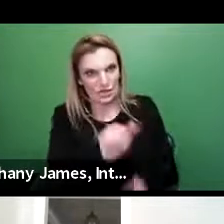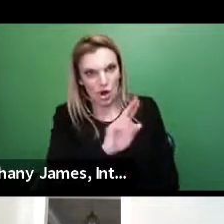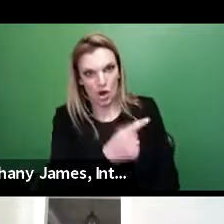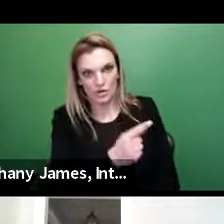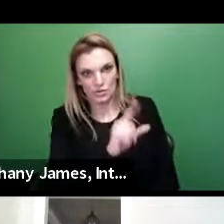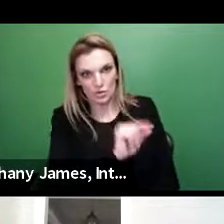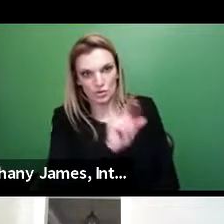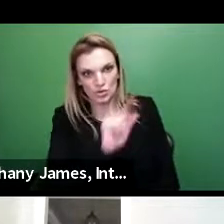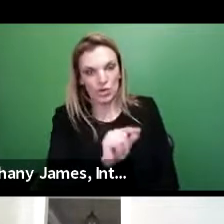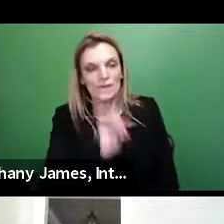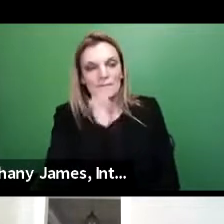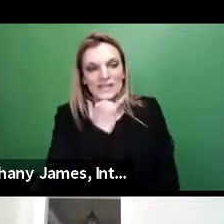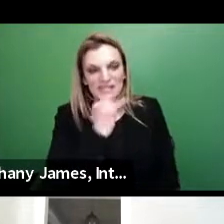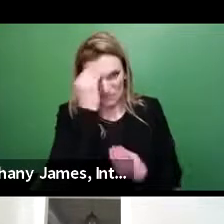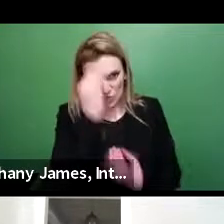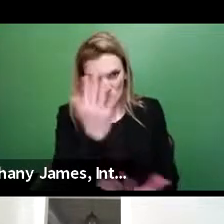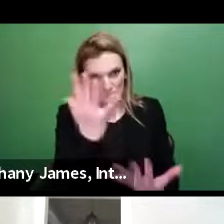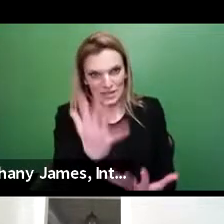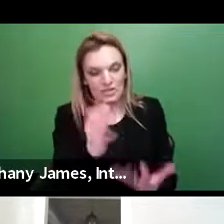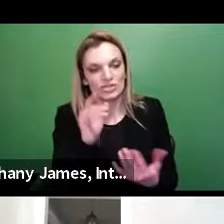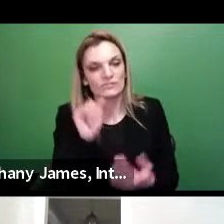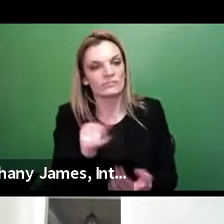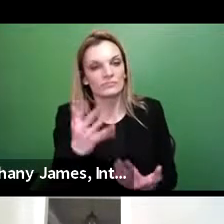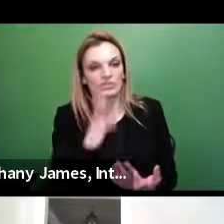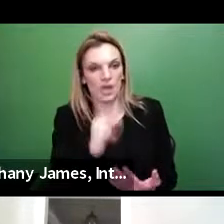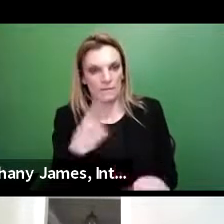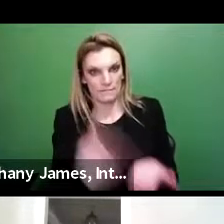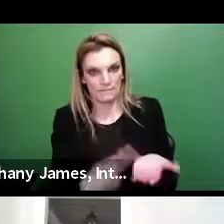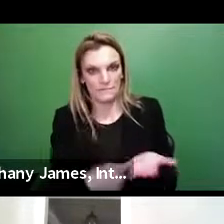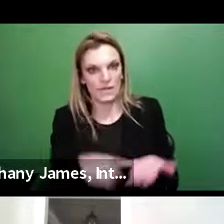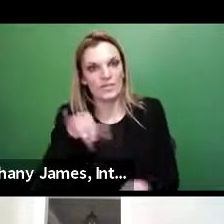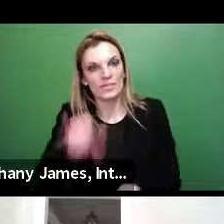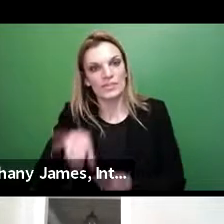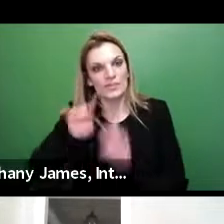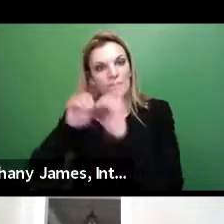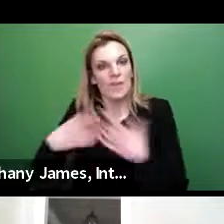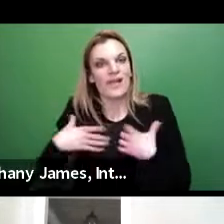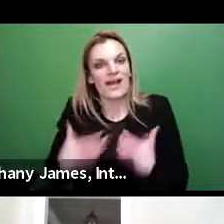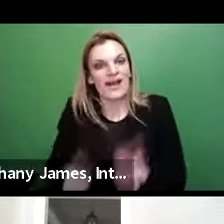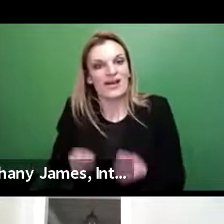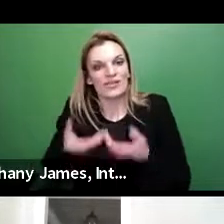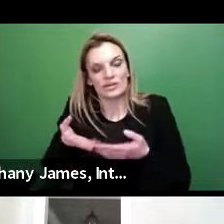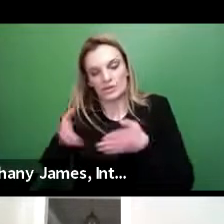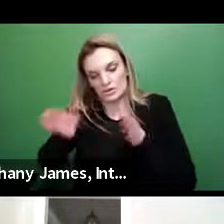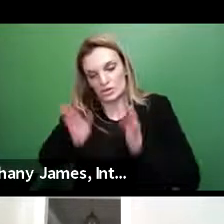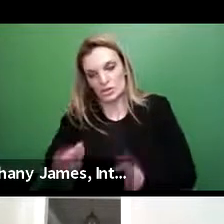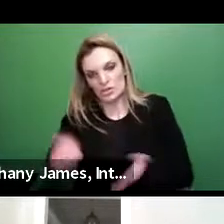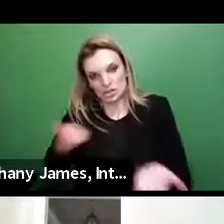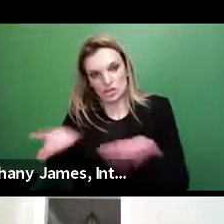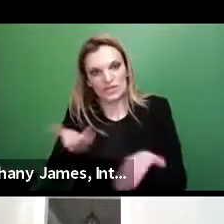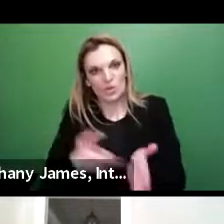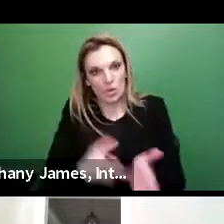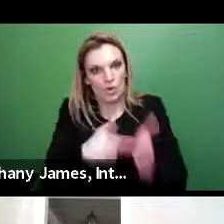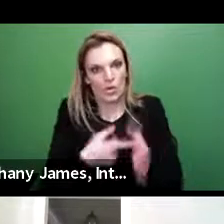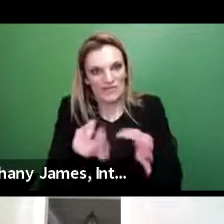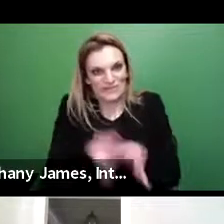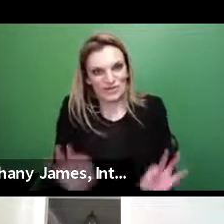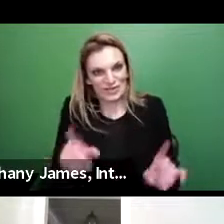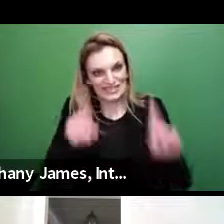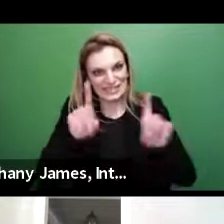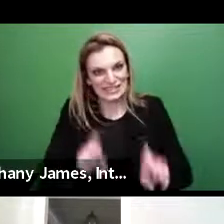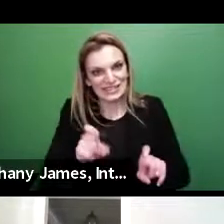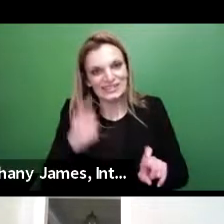2020 misinformation campaign regarding the Department of Health and Human Services public health order requiring free testing for